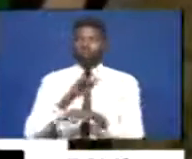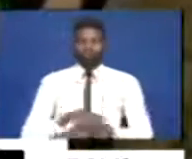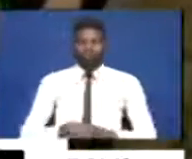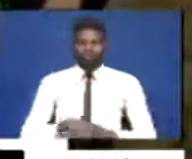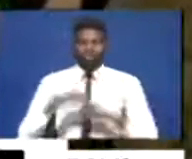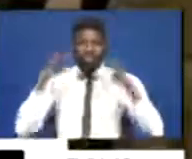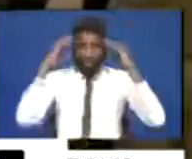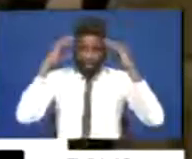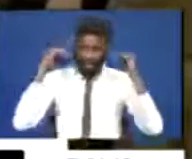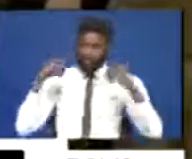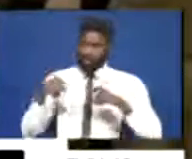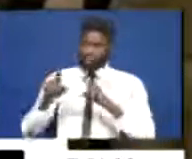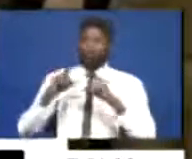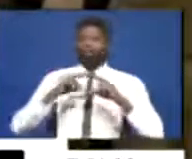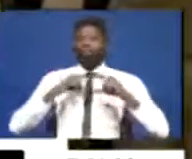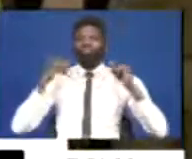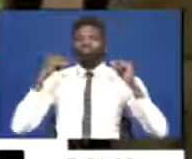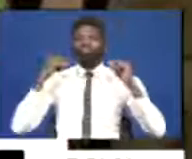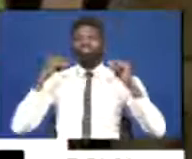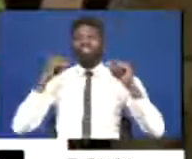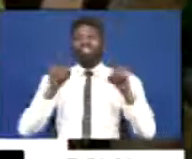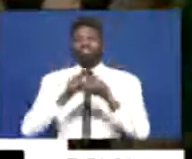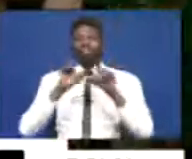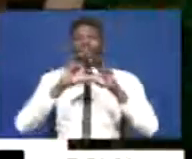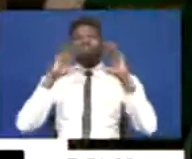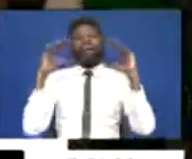be holding a World Cup. That's World Cup